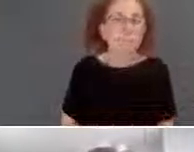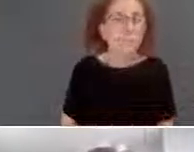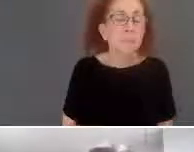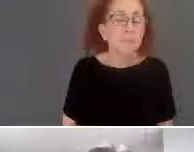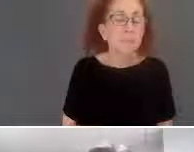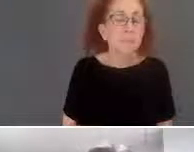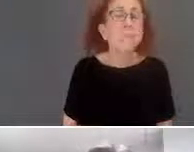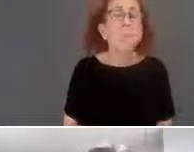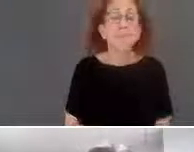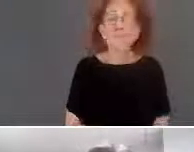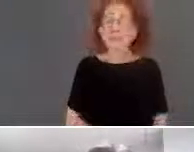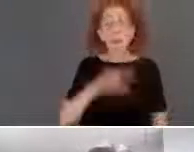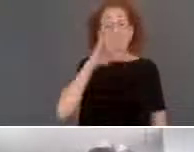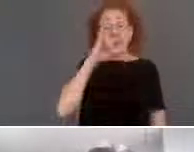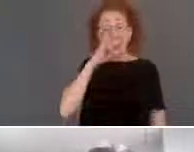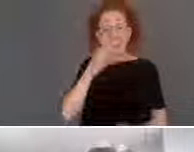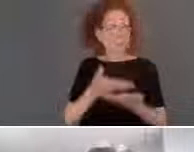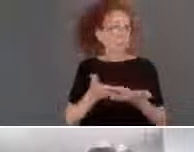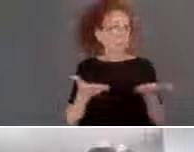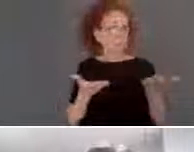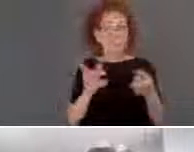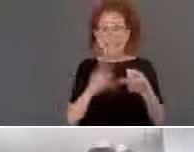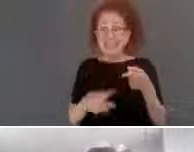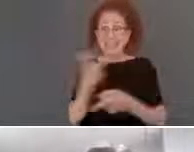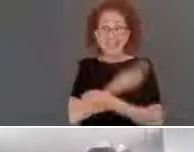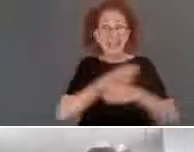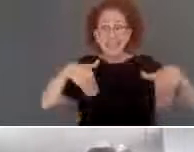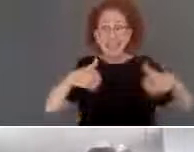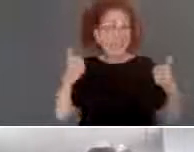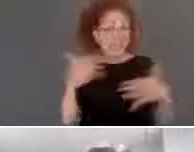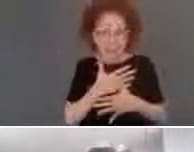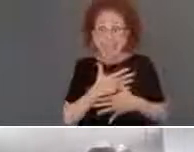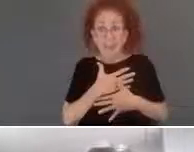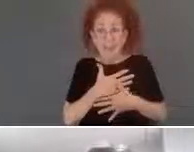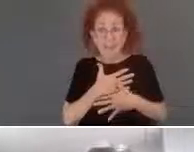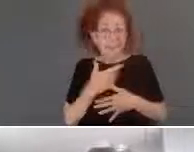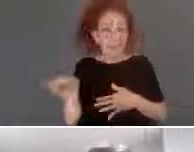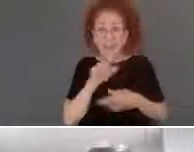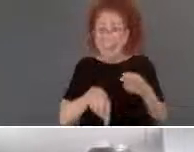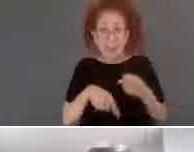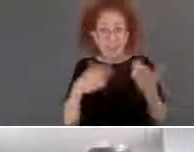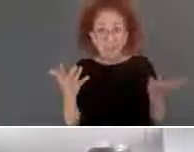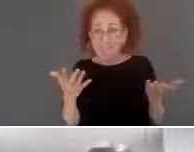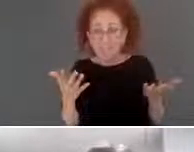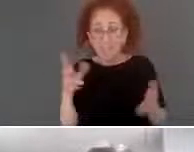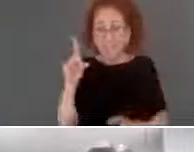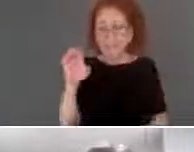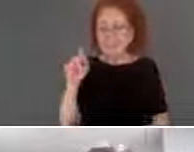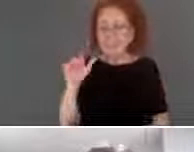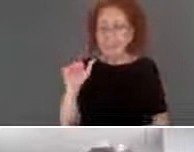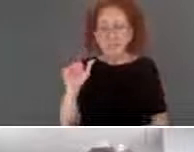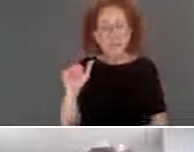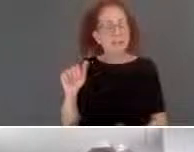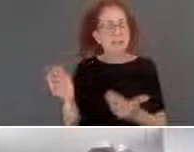So what about our kids? Our kids can't get vaccinated yet. It's a scary time. Delta is more transmissible